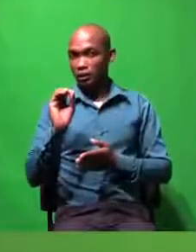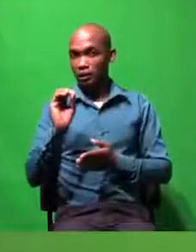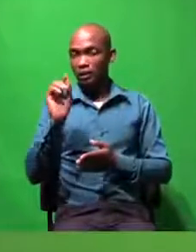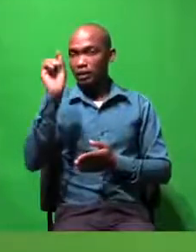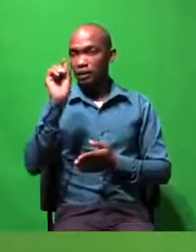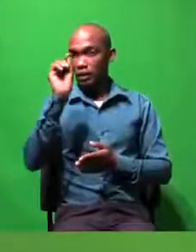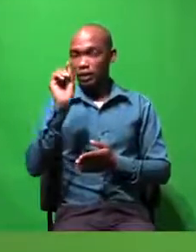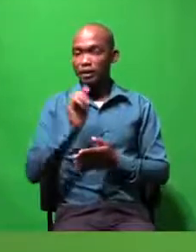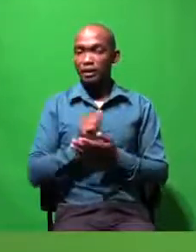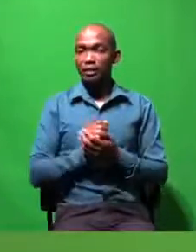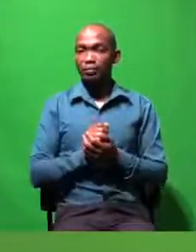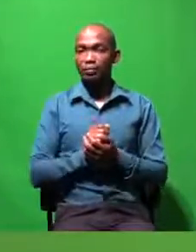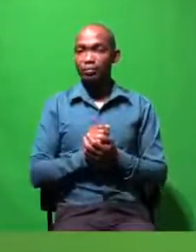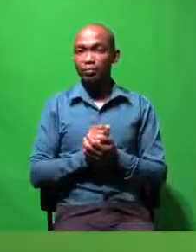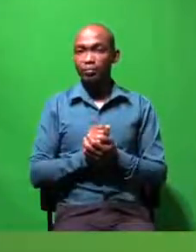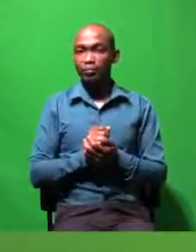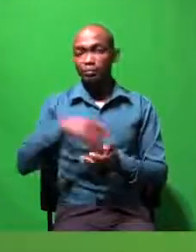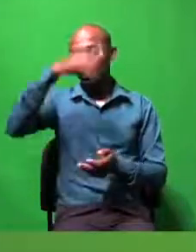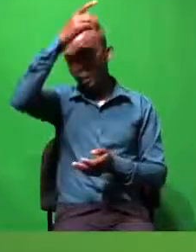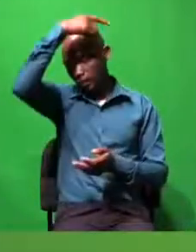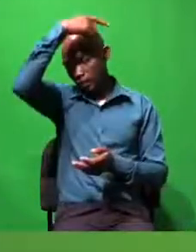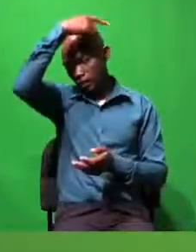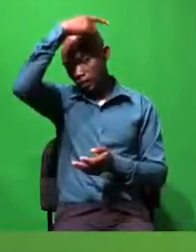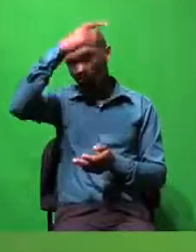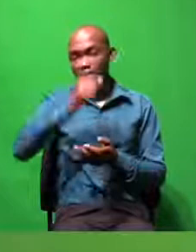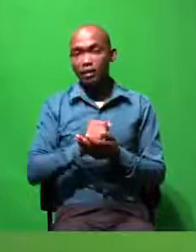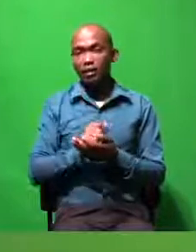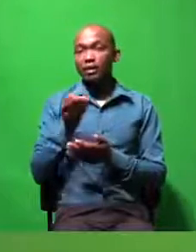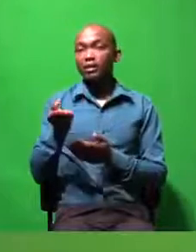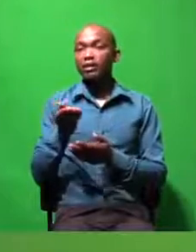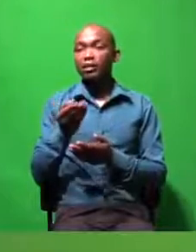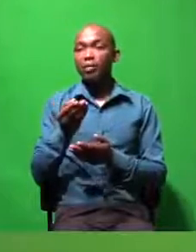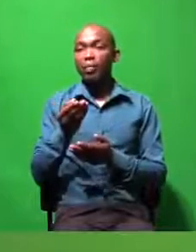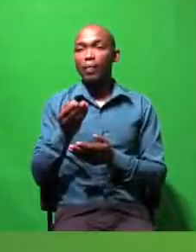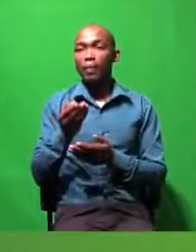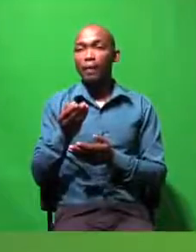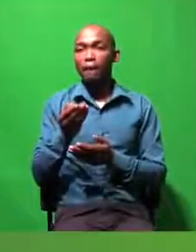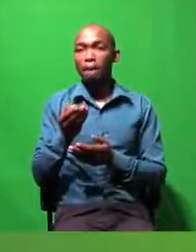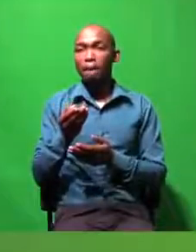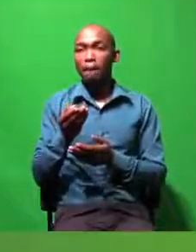is 140 degrees. We have 140 degrees,